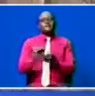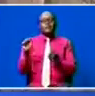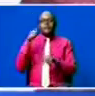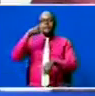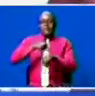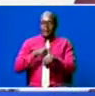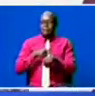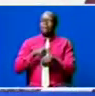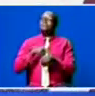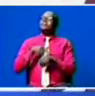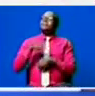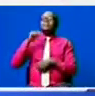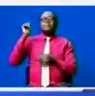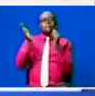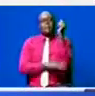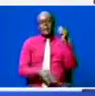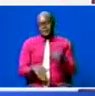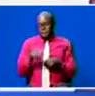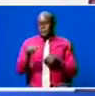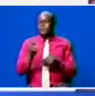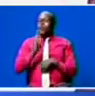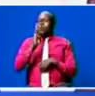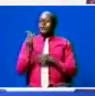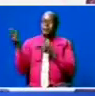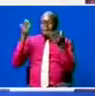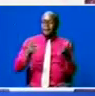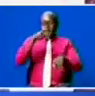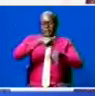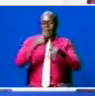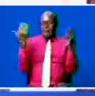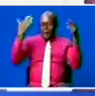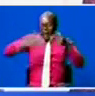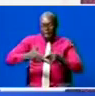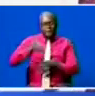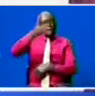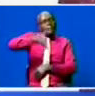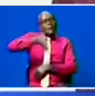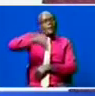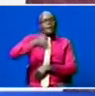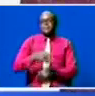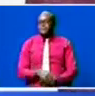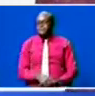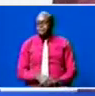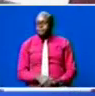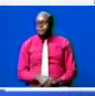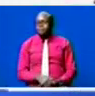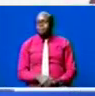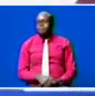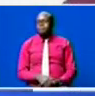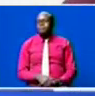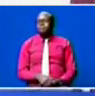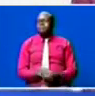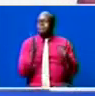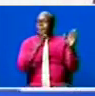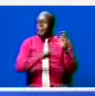hours. Sasa unajua maji kama hii inakuja usiku wa manane. Sasa mtu hujajitayarisha kuondoka